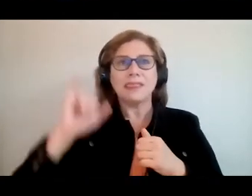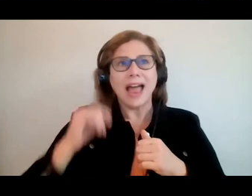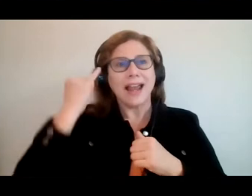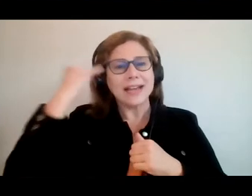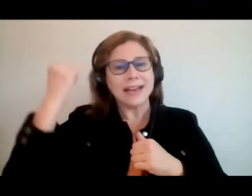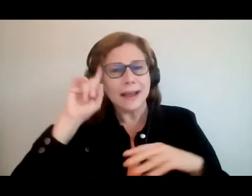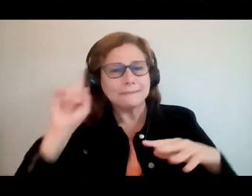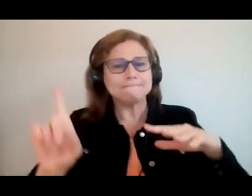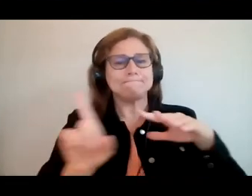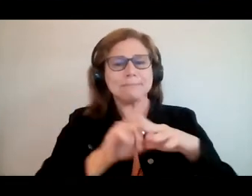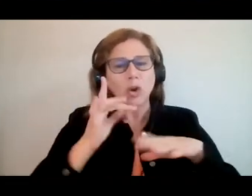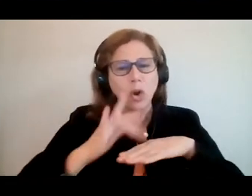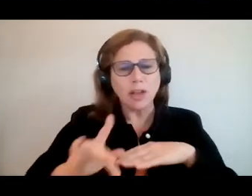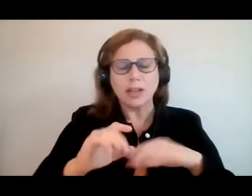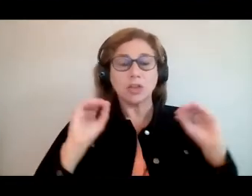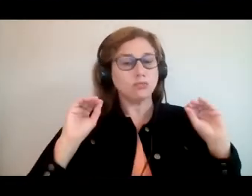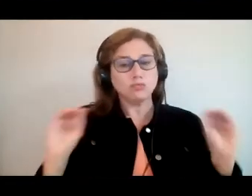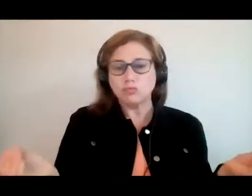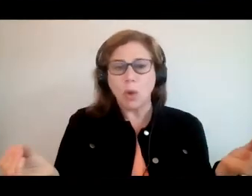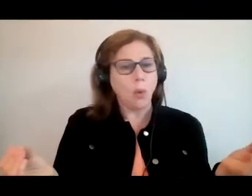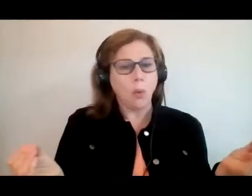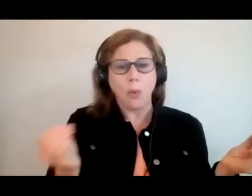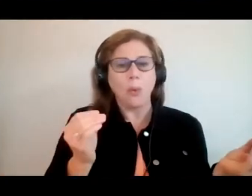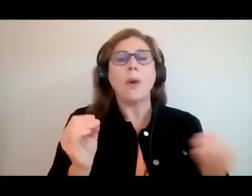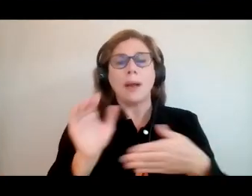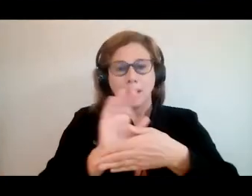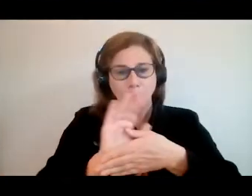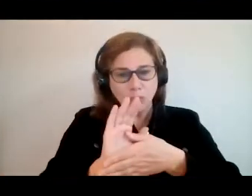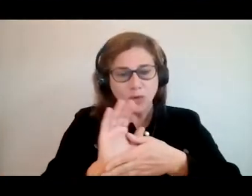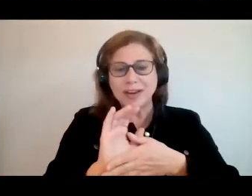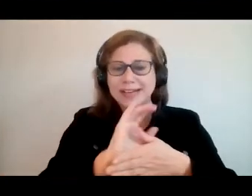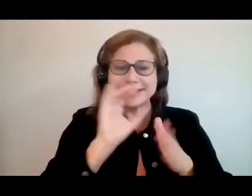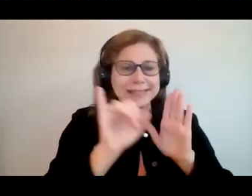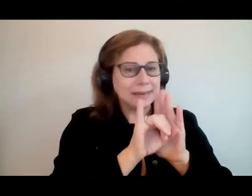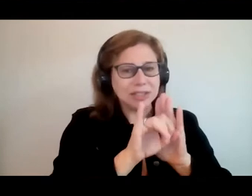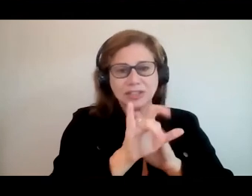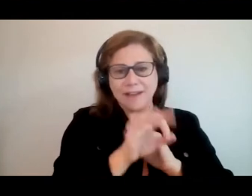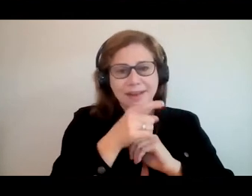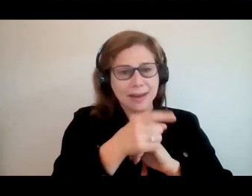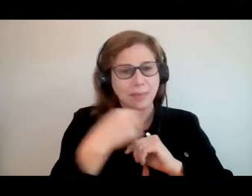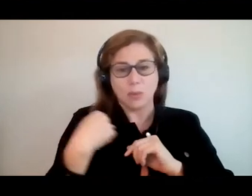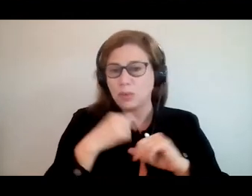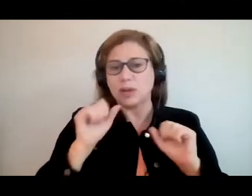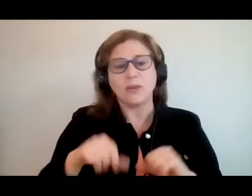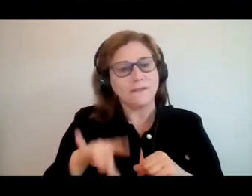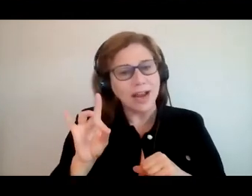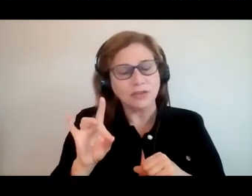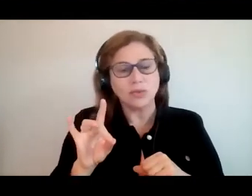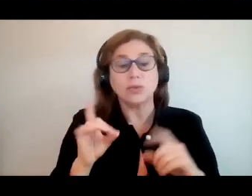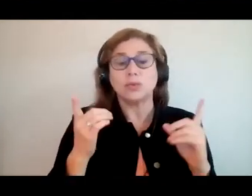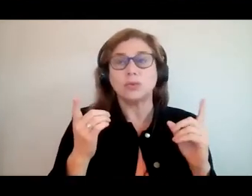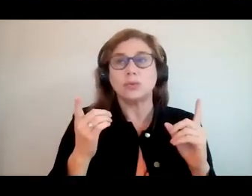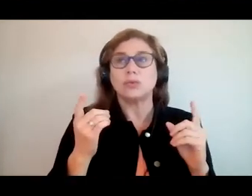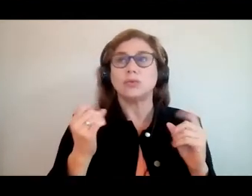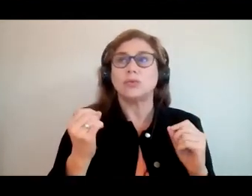because there's no moving images of Billy that we could find. There's no footage of him. So we, in order to sort of